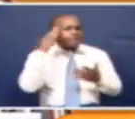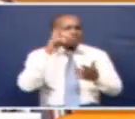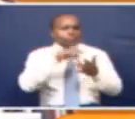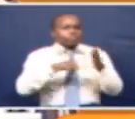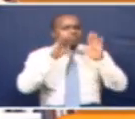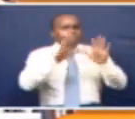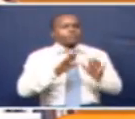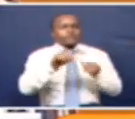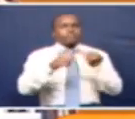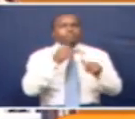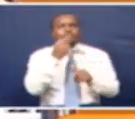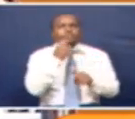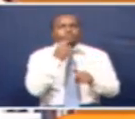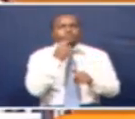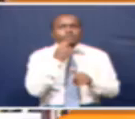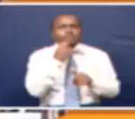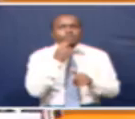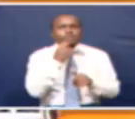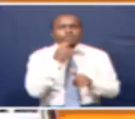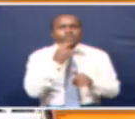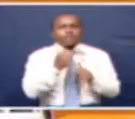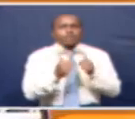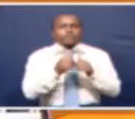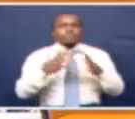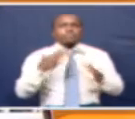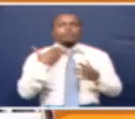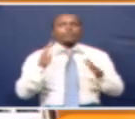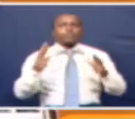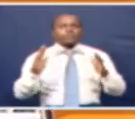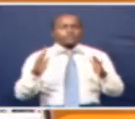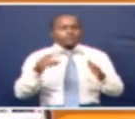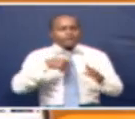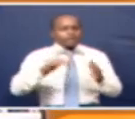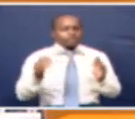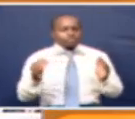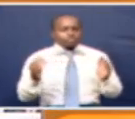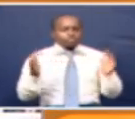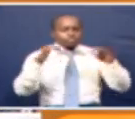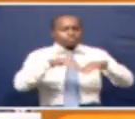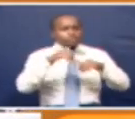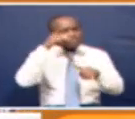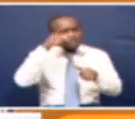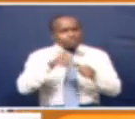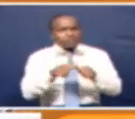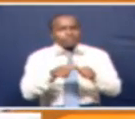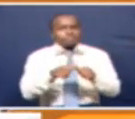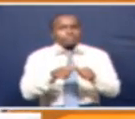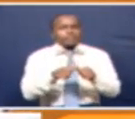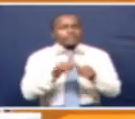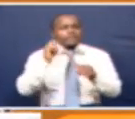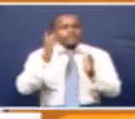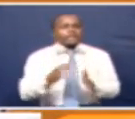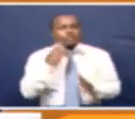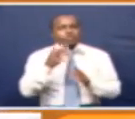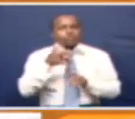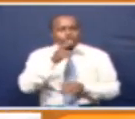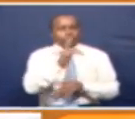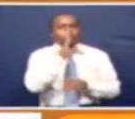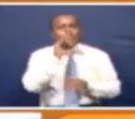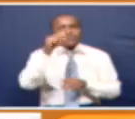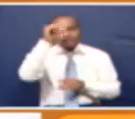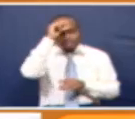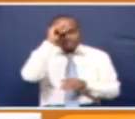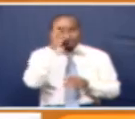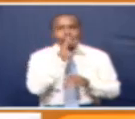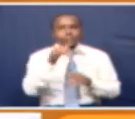an event that is remembering those Kenyans who were shot dead by the government, by